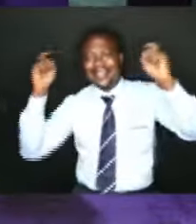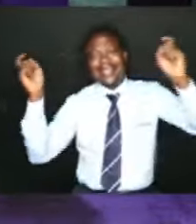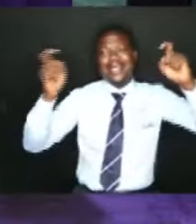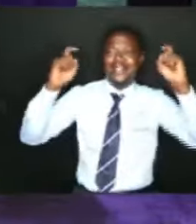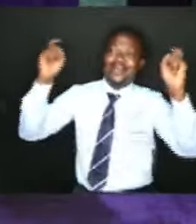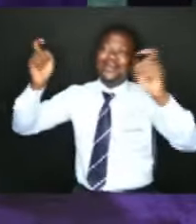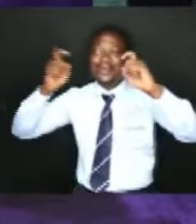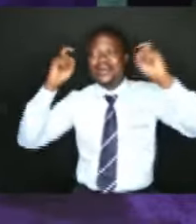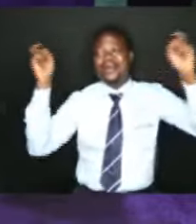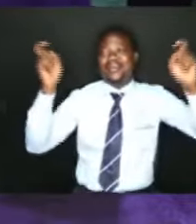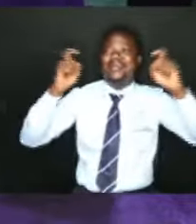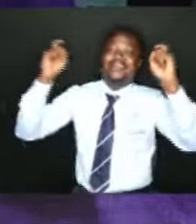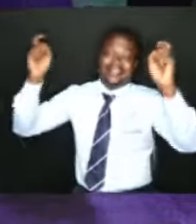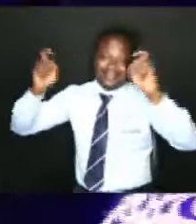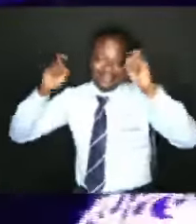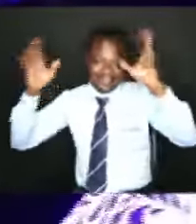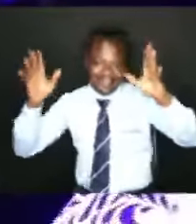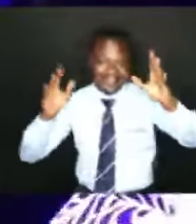hallelujah,